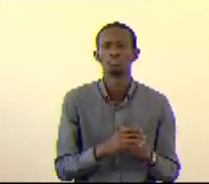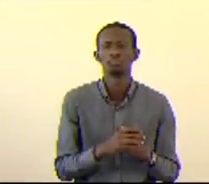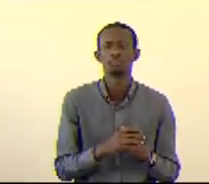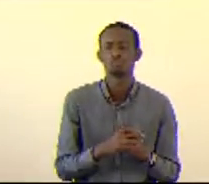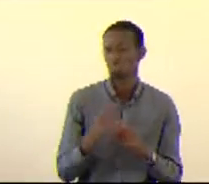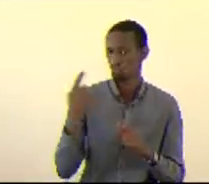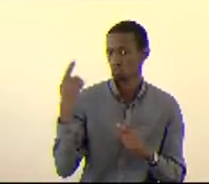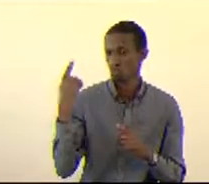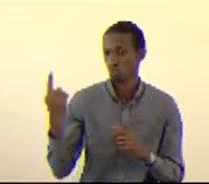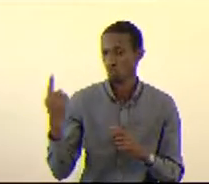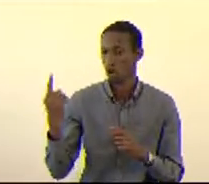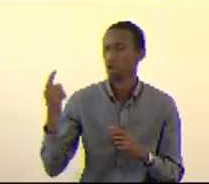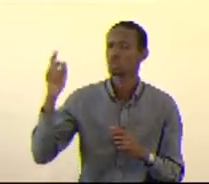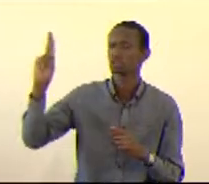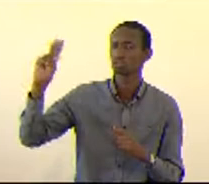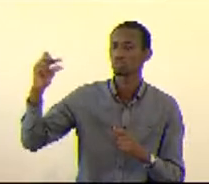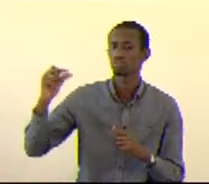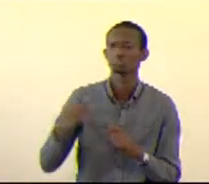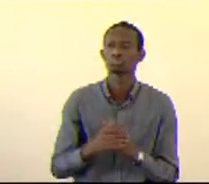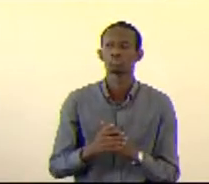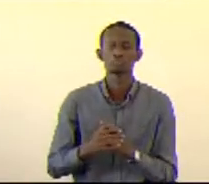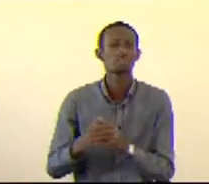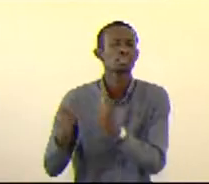1 kilogram, we are going to have